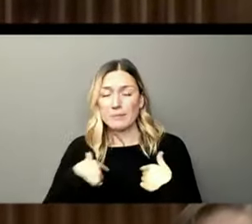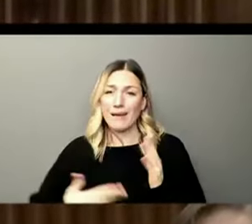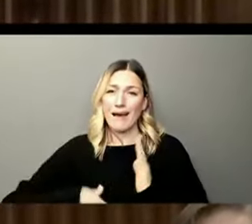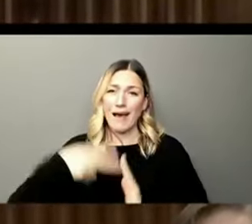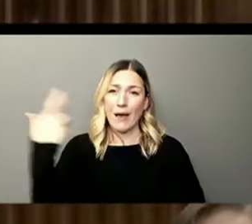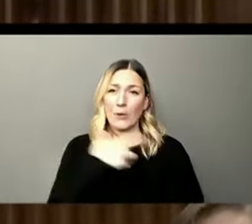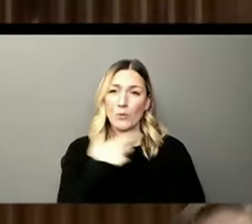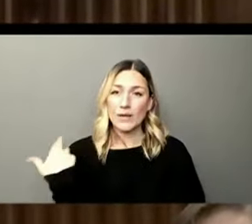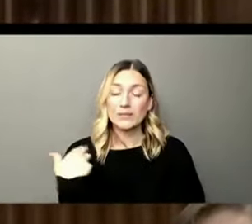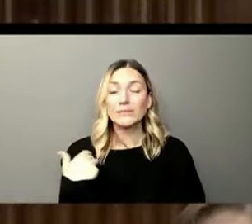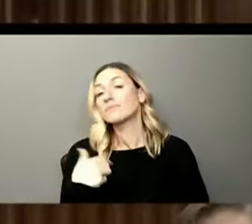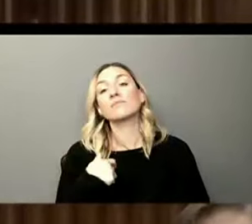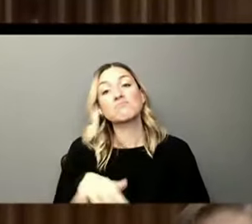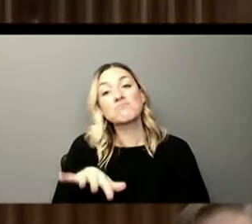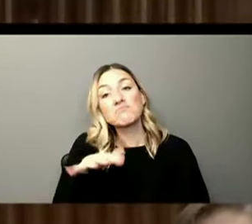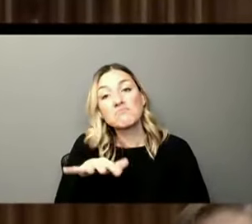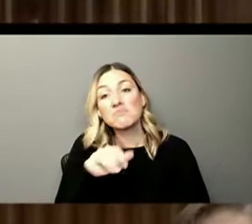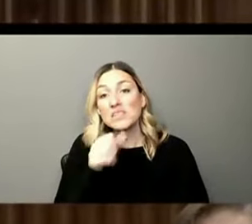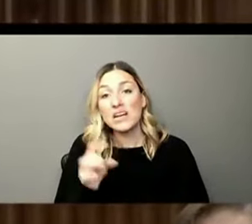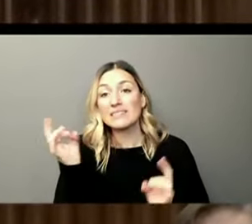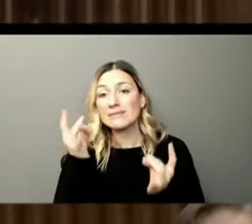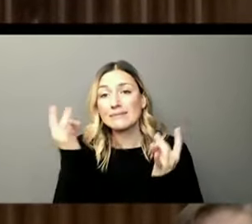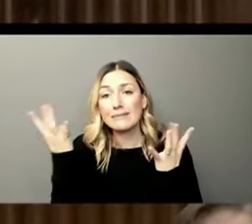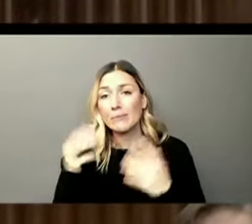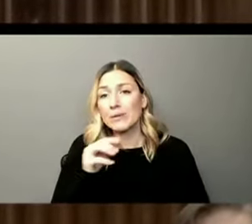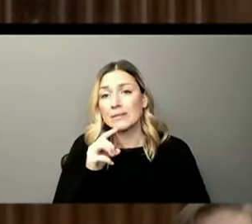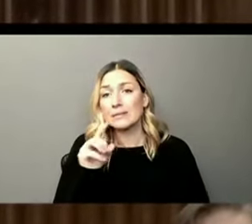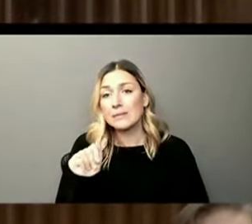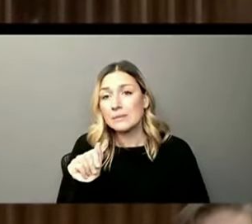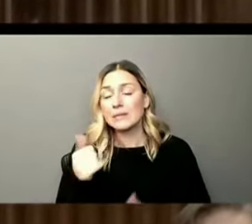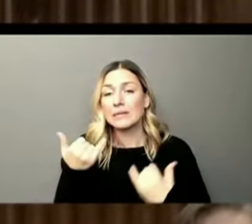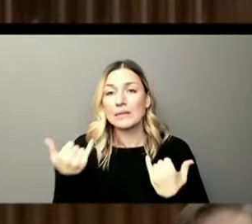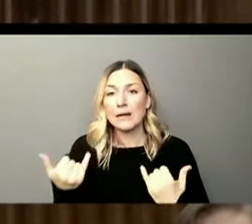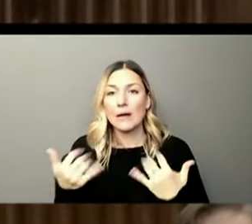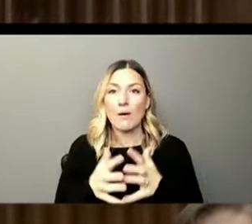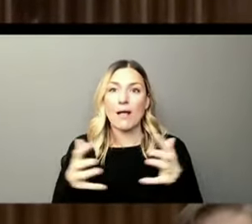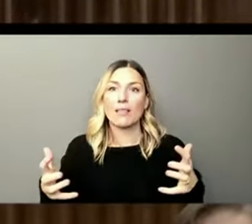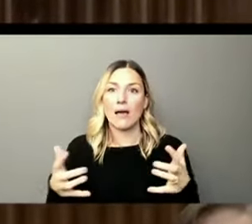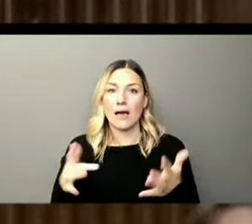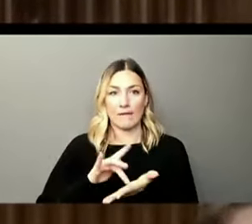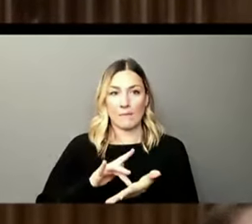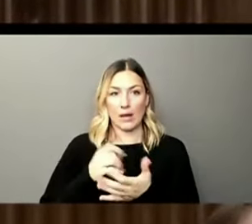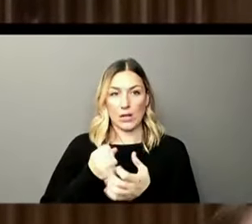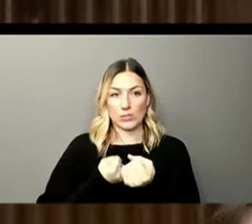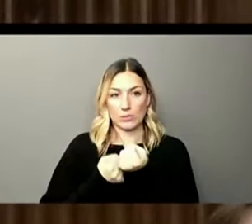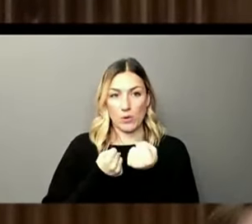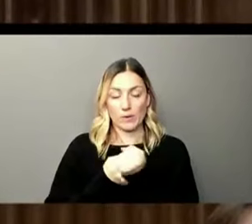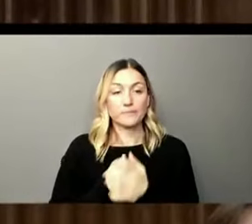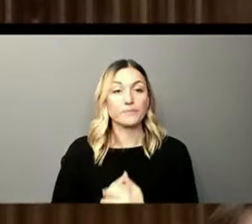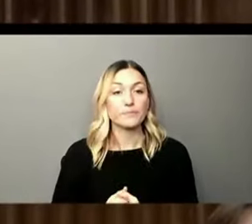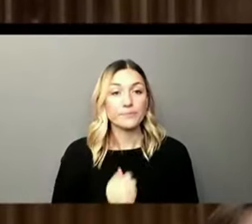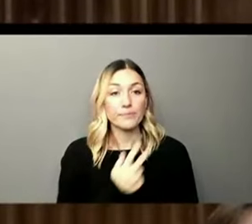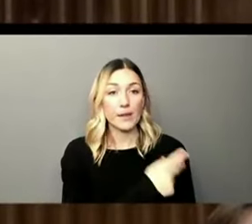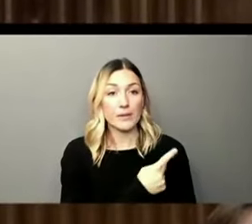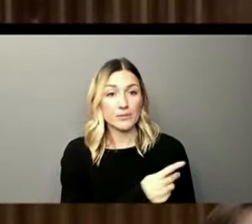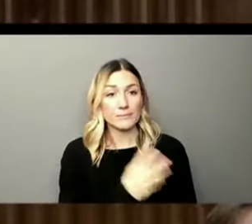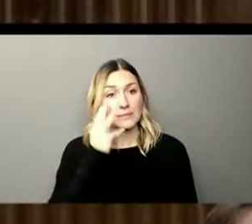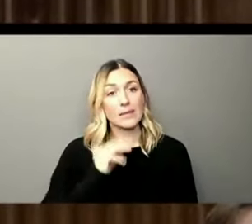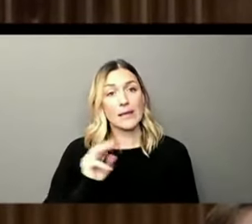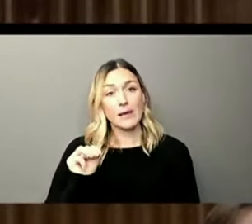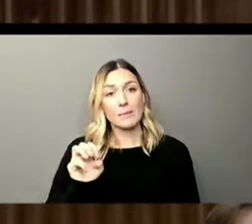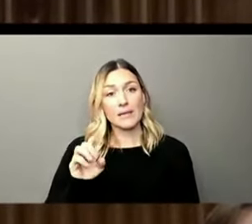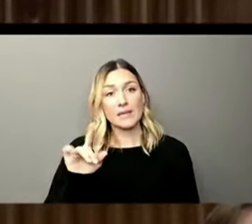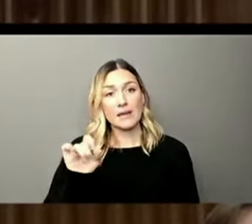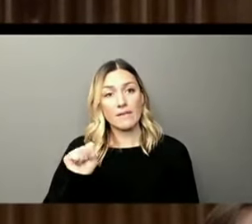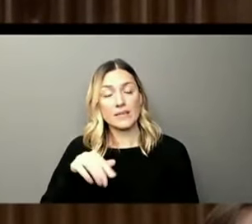on the mild end of disability and now have access to a lot of medical support. Patients who have had ME/CFS for decades guided me to the